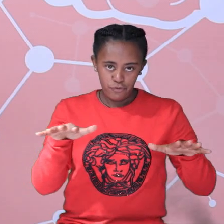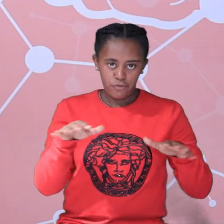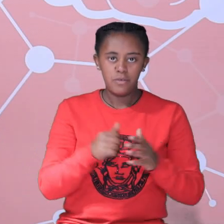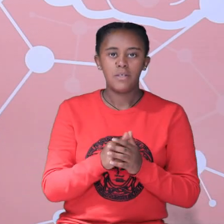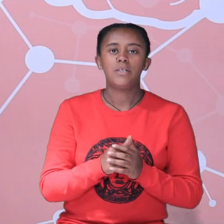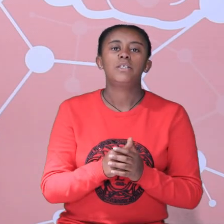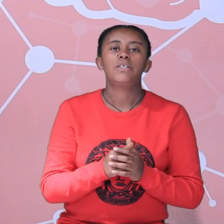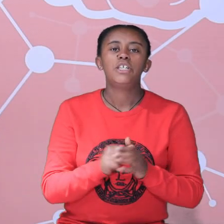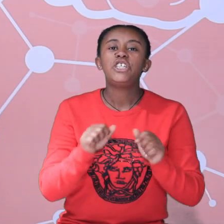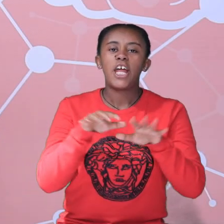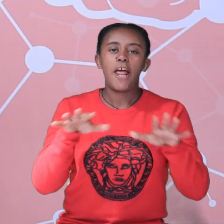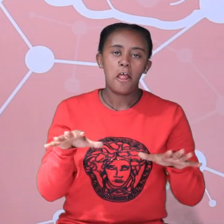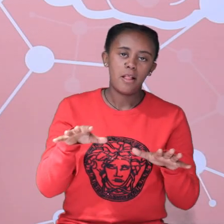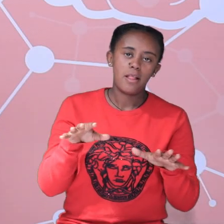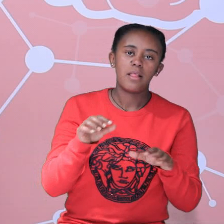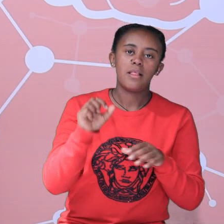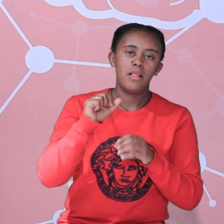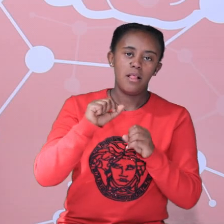light.